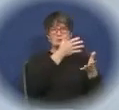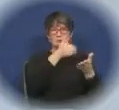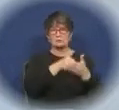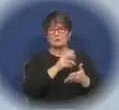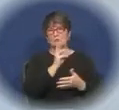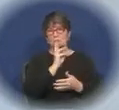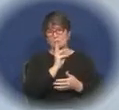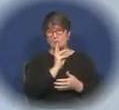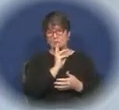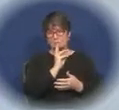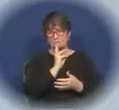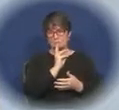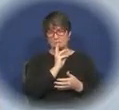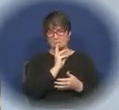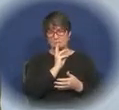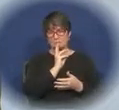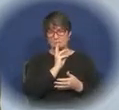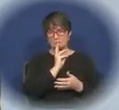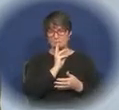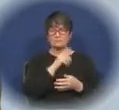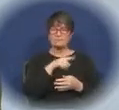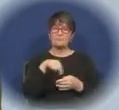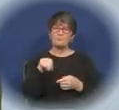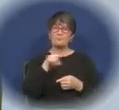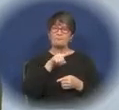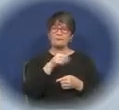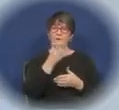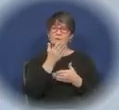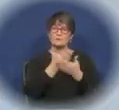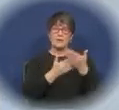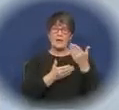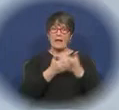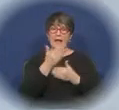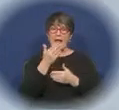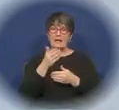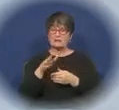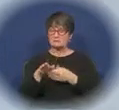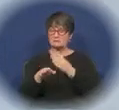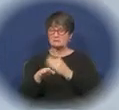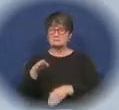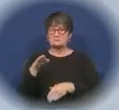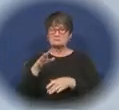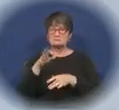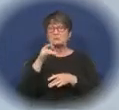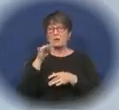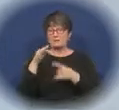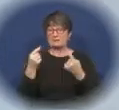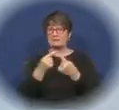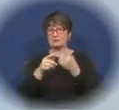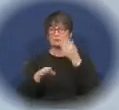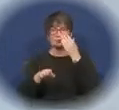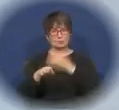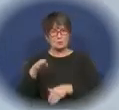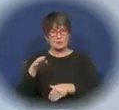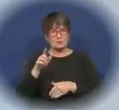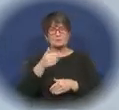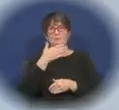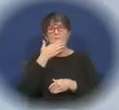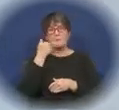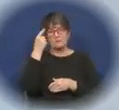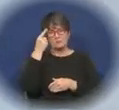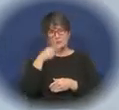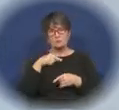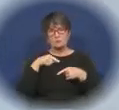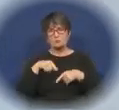thrown into the sea. If your hand causes you to sin, cut it off. It is better for